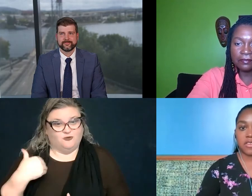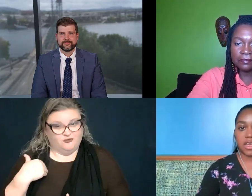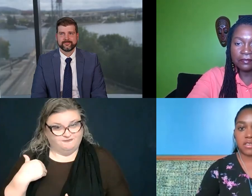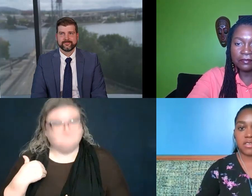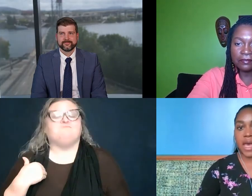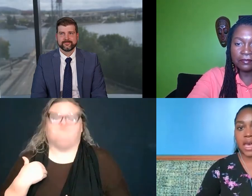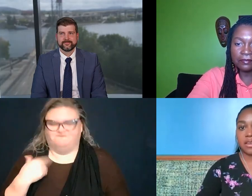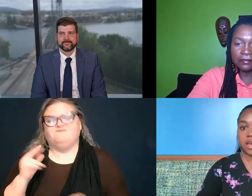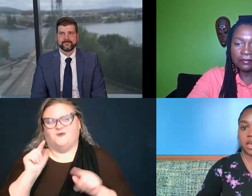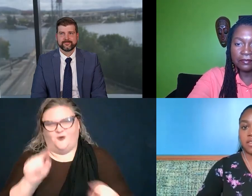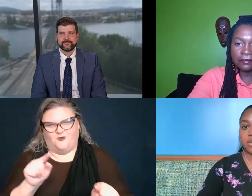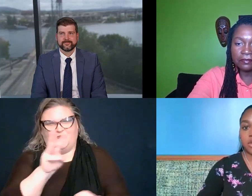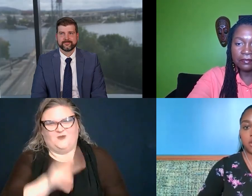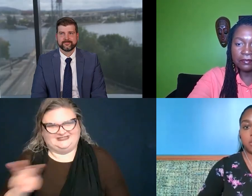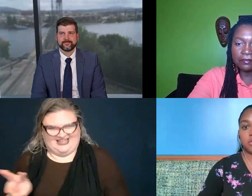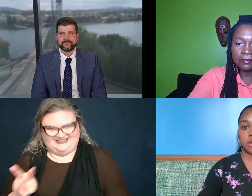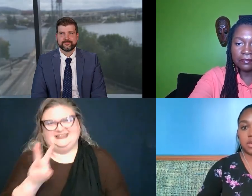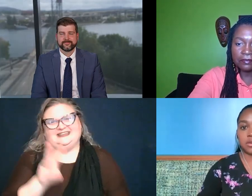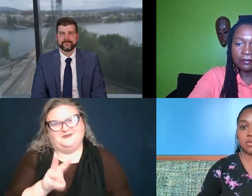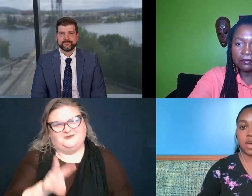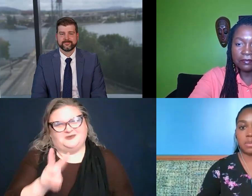please visit us at